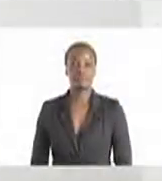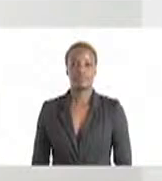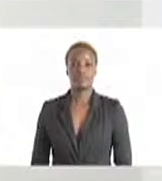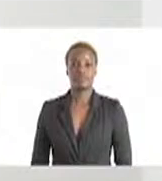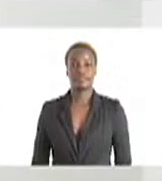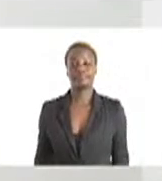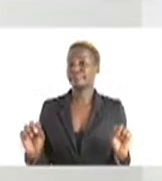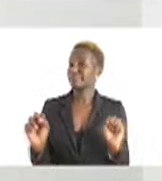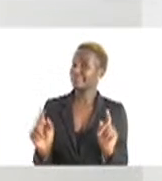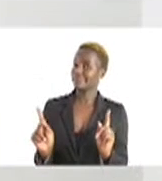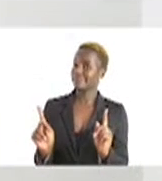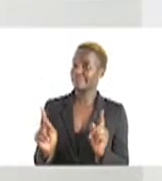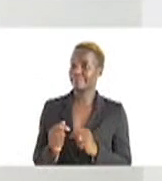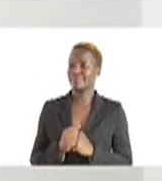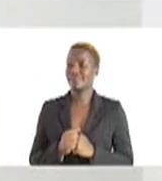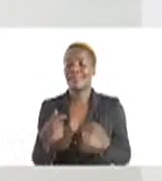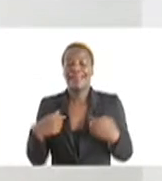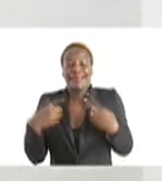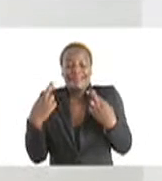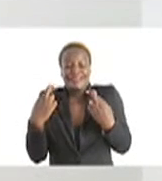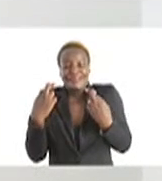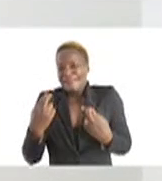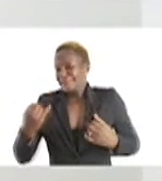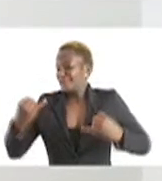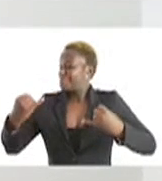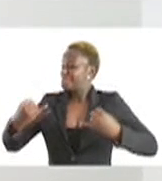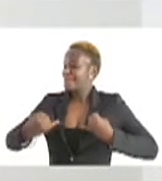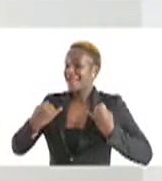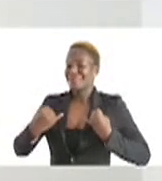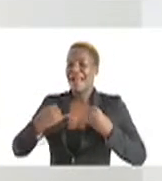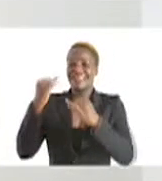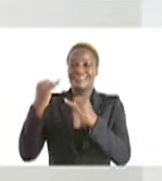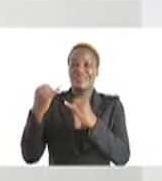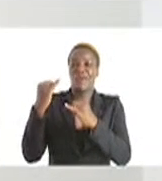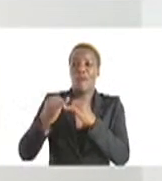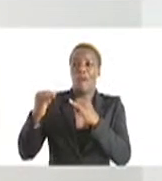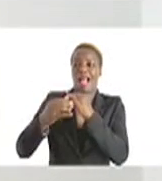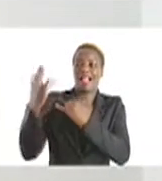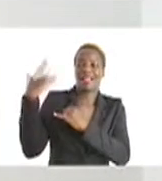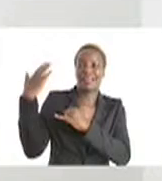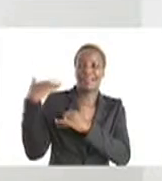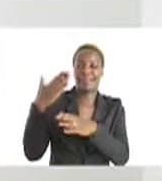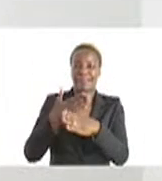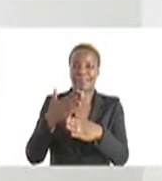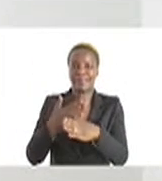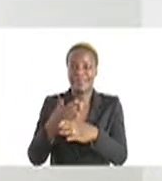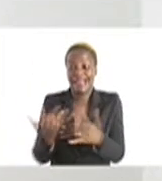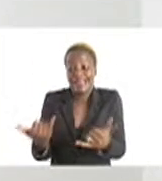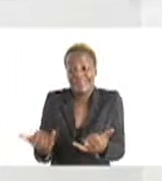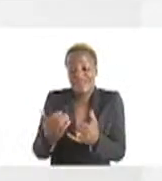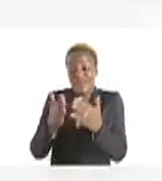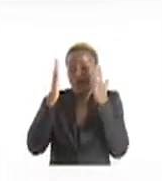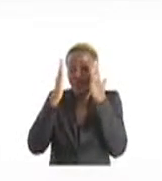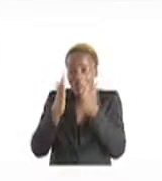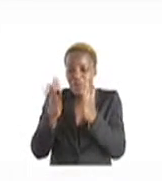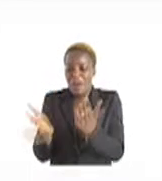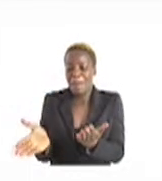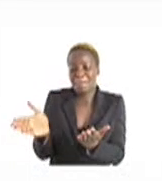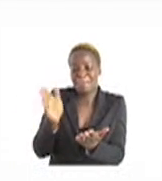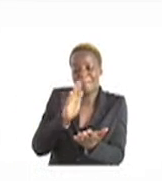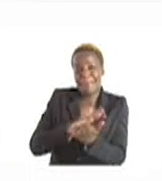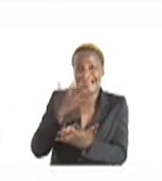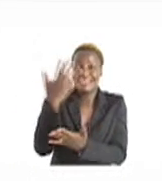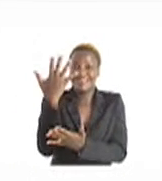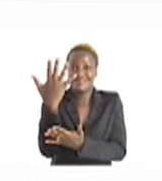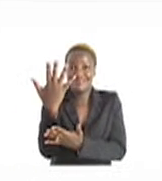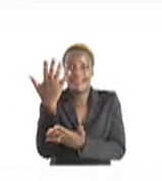All right. I hope you have enjoyed your last activity about calendar. Now we will look on page 5 and then we